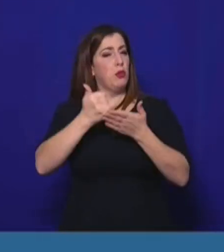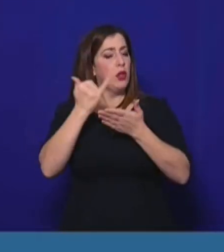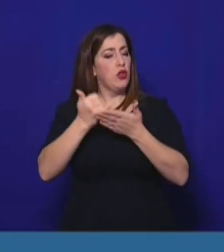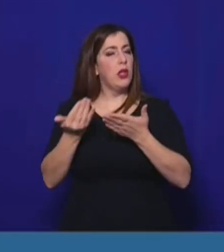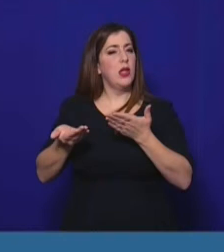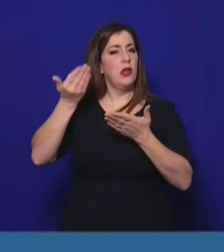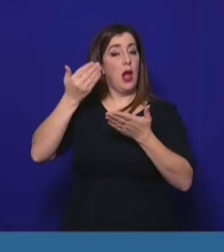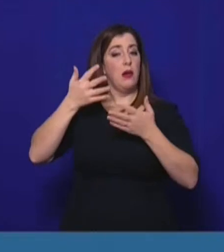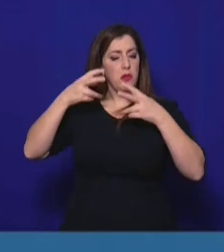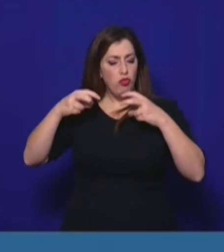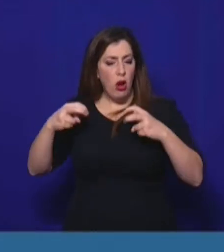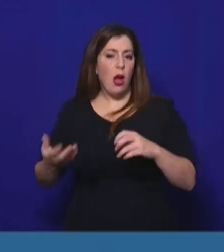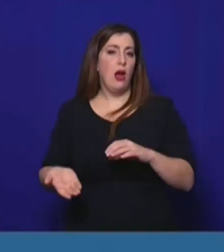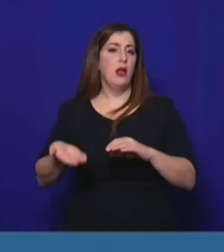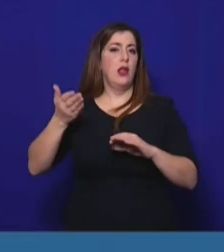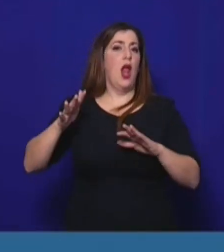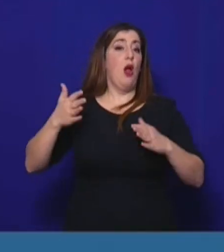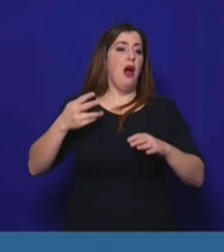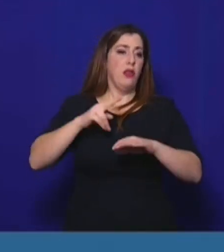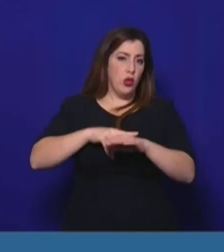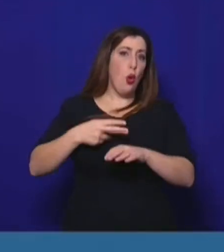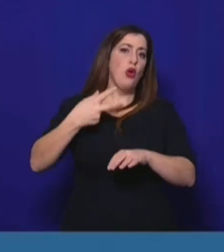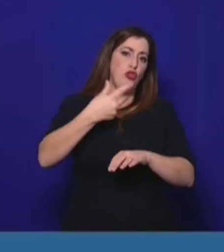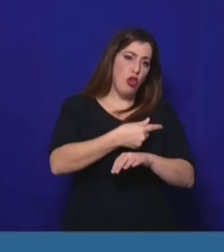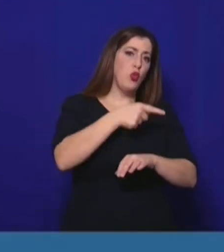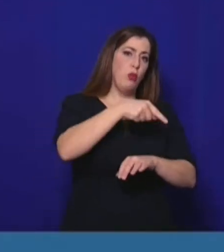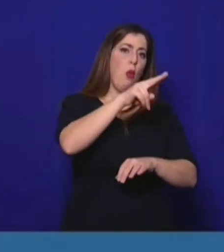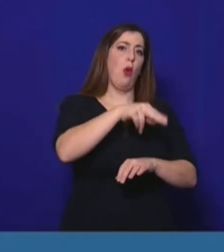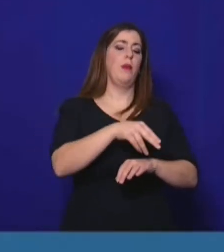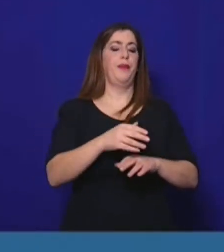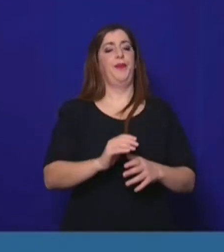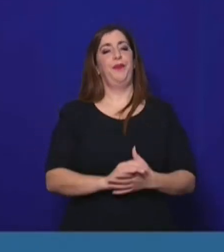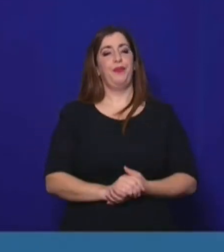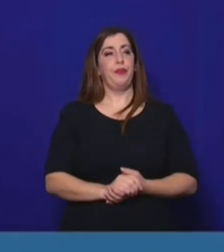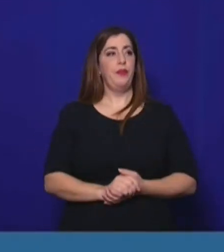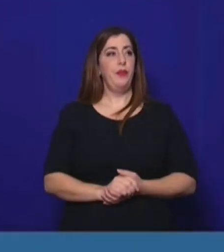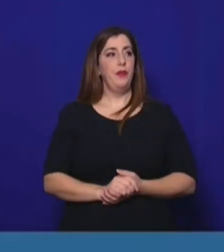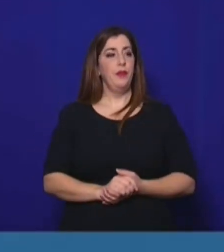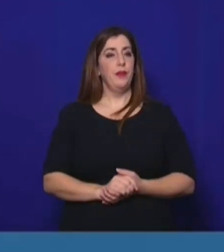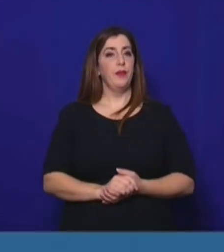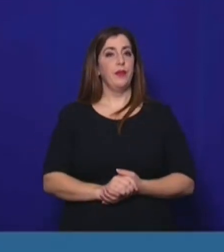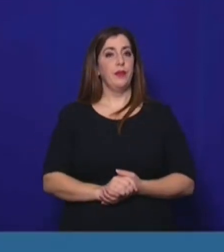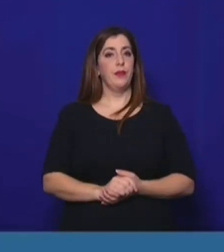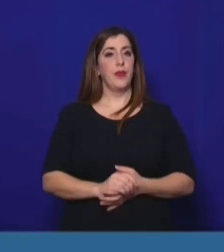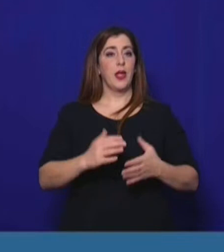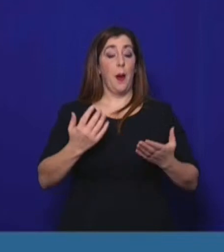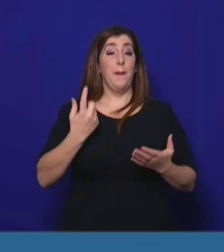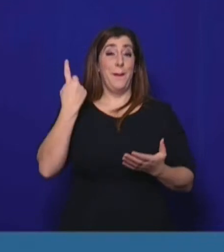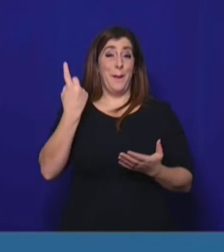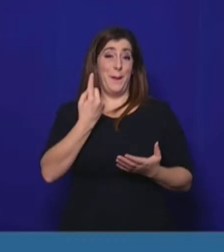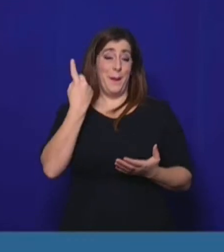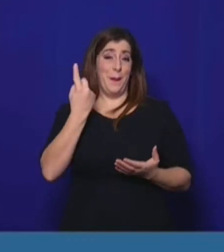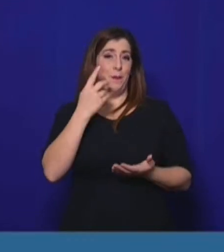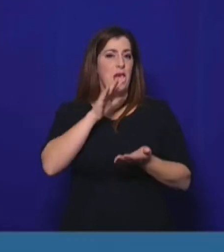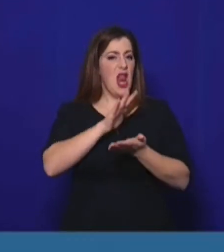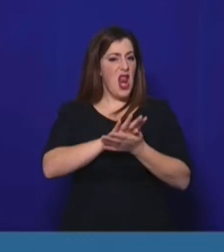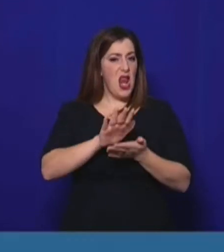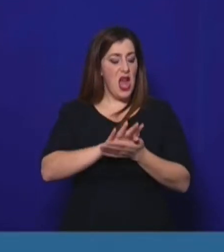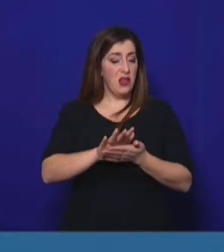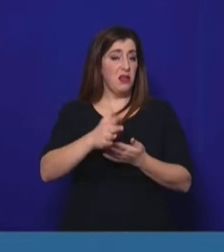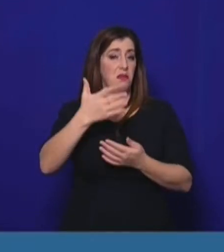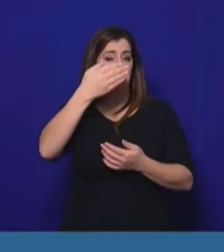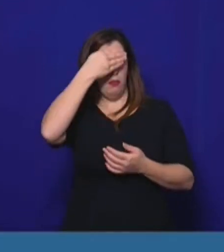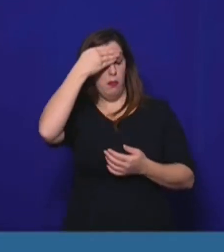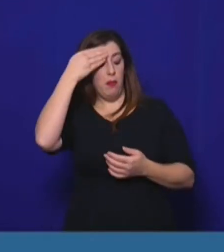nistgħu namendaw il-protokolls tagħna ukoll. U dawk in-nies li kienu diġà COVID positive ukoll għandhom